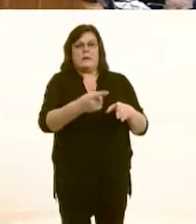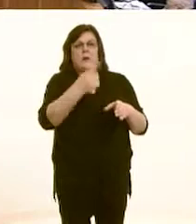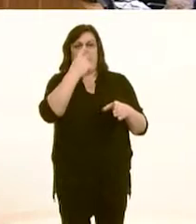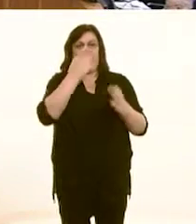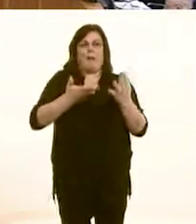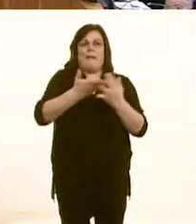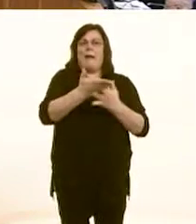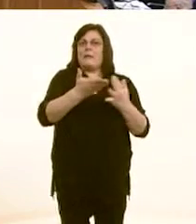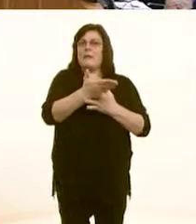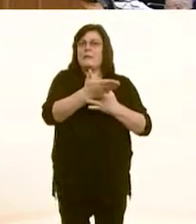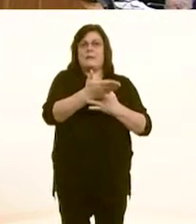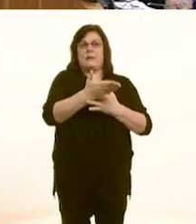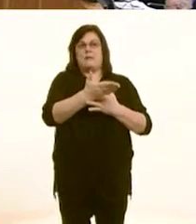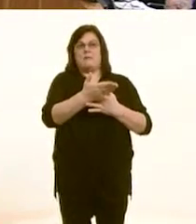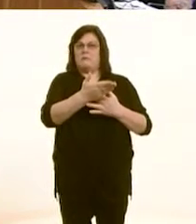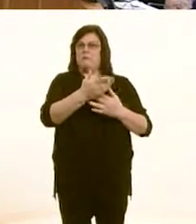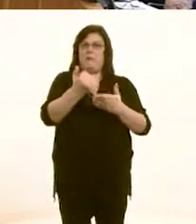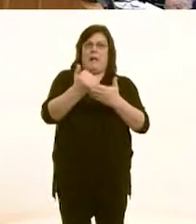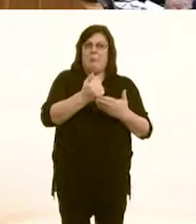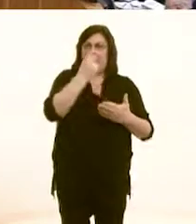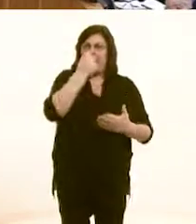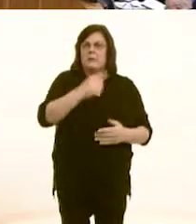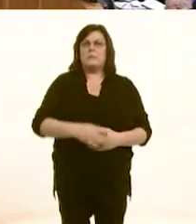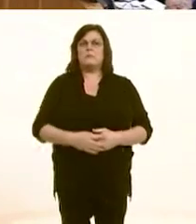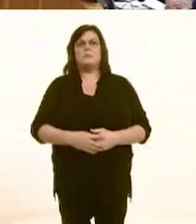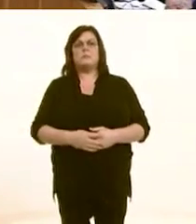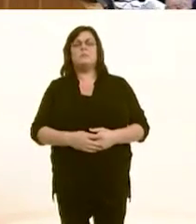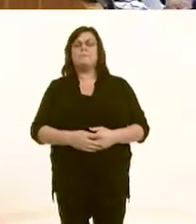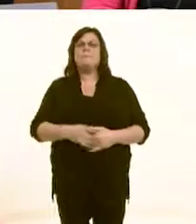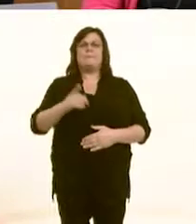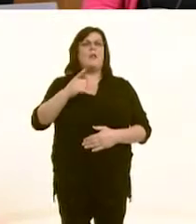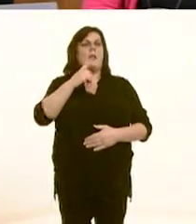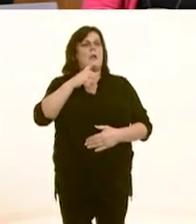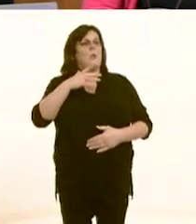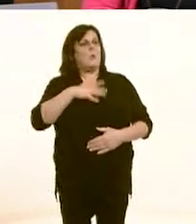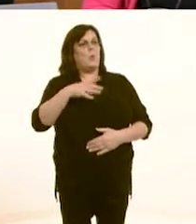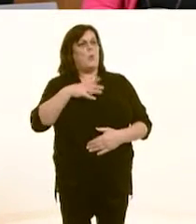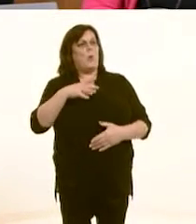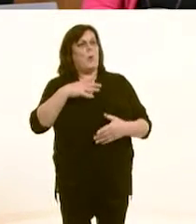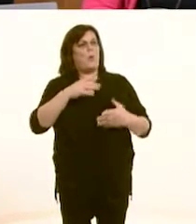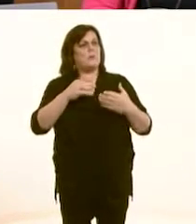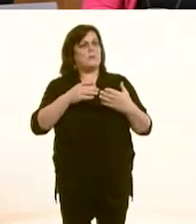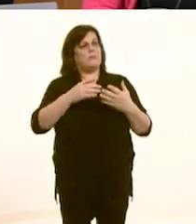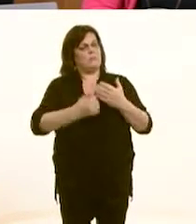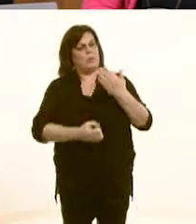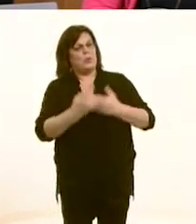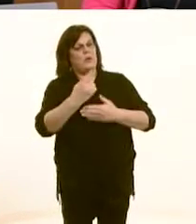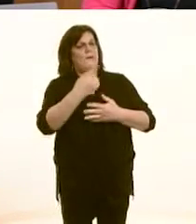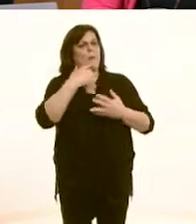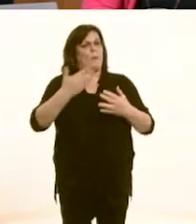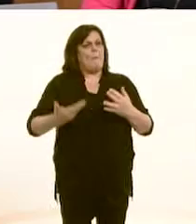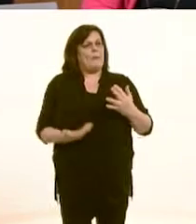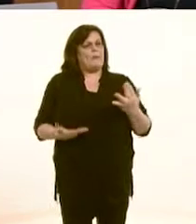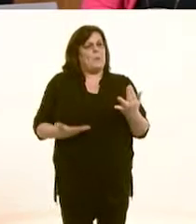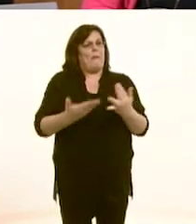it? There's certainly an attraction in the idea of making sure that there is a one-stop shop. I agree with her on that. We